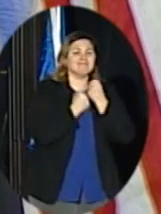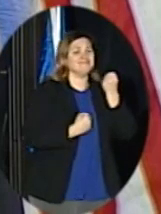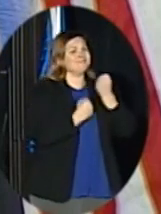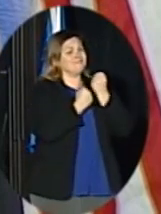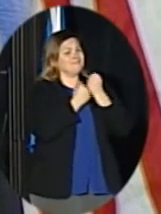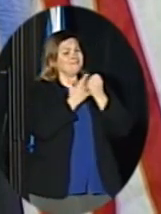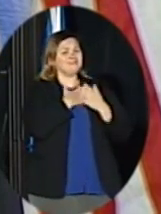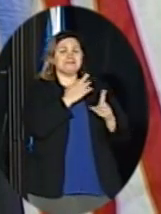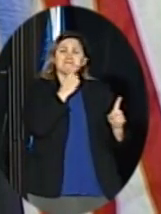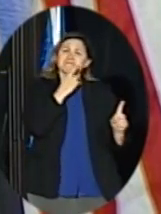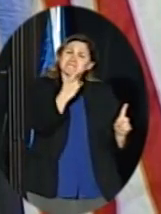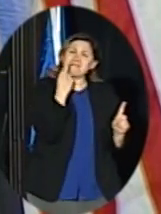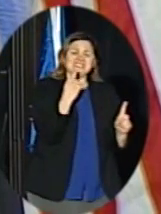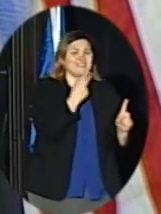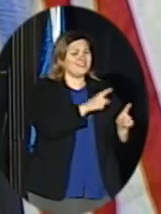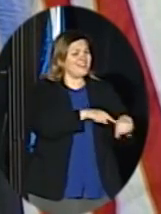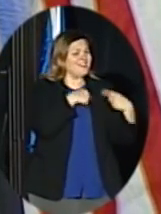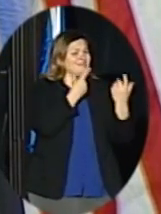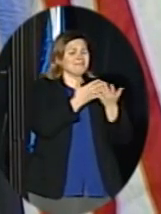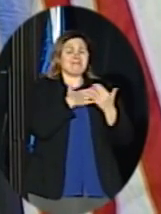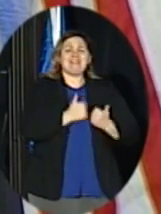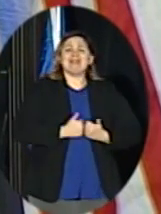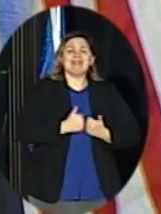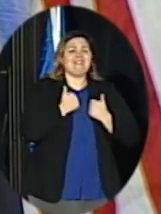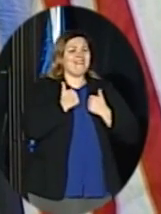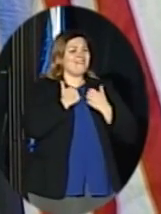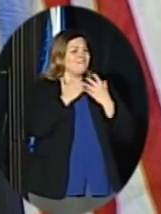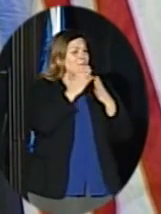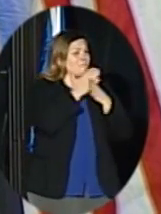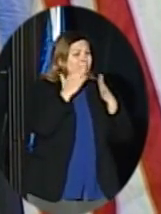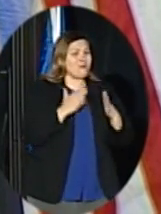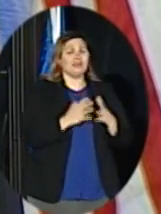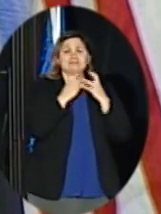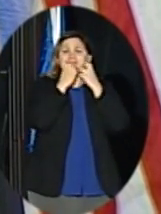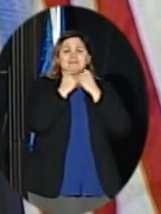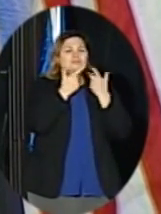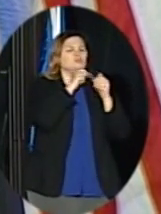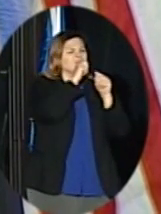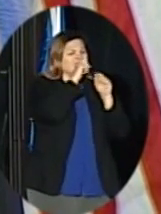in every way my life partner. I am so blessed to have you as a wife.